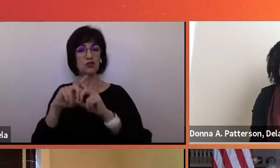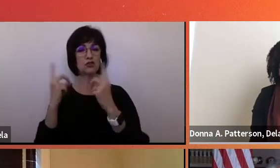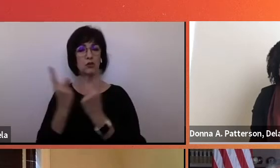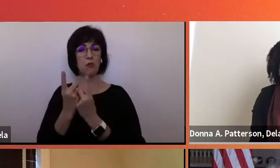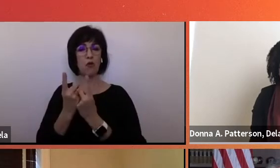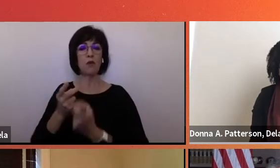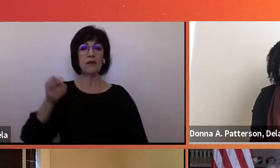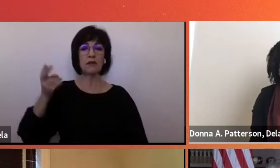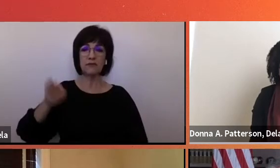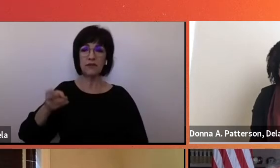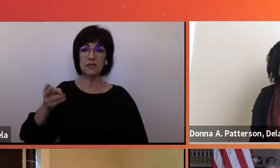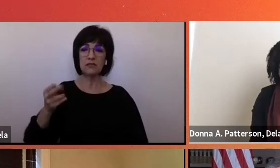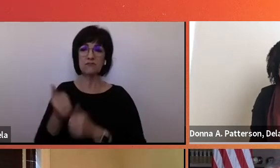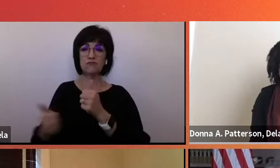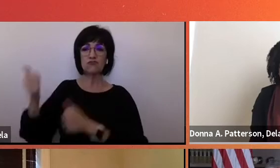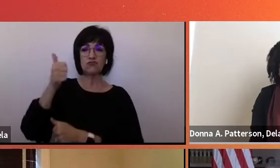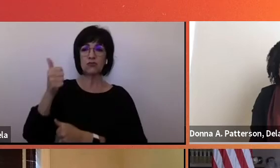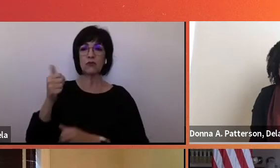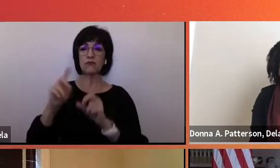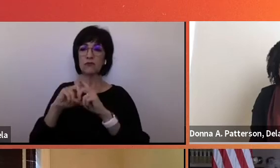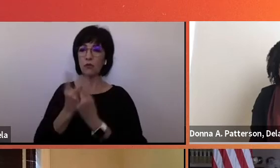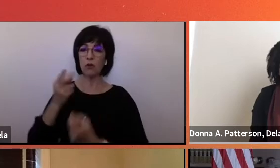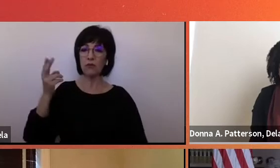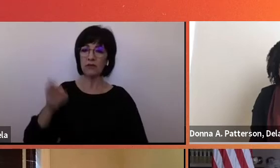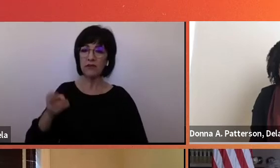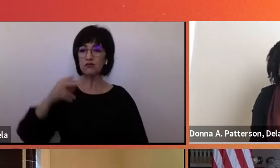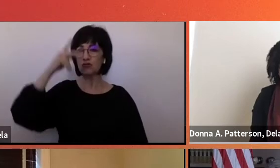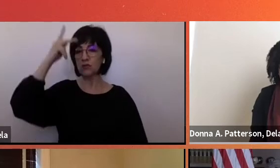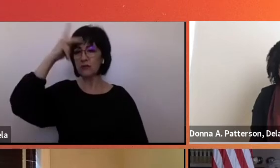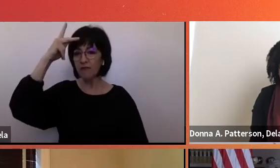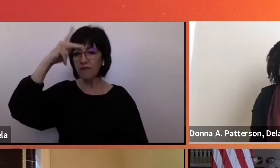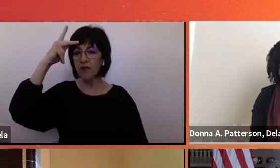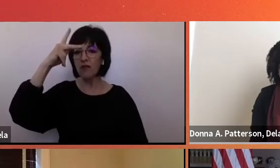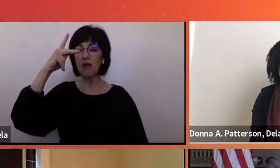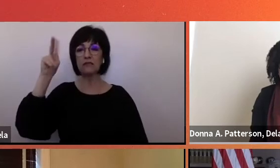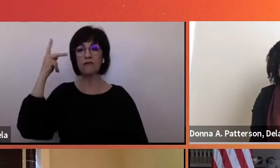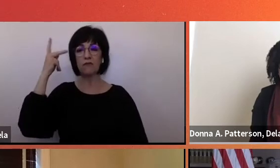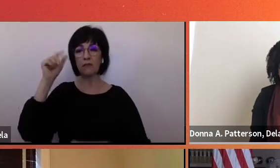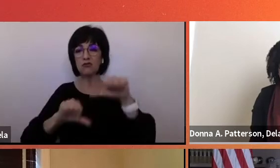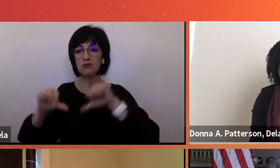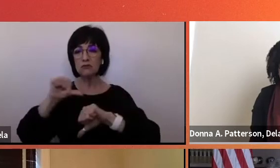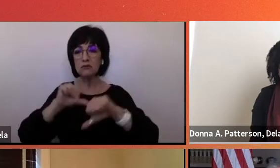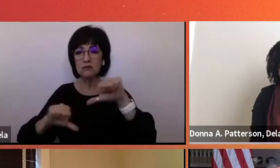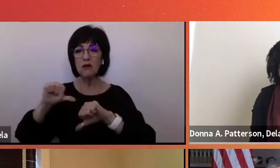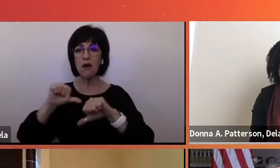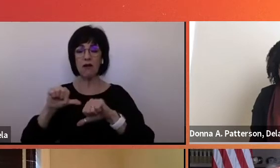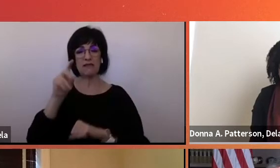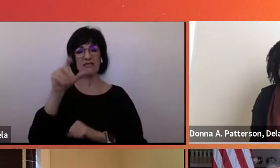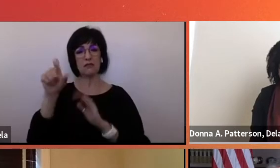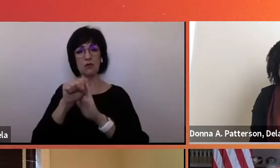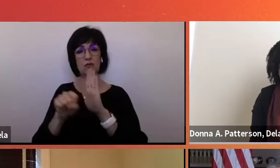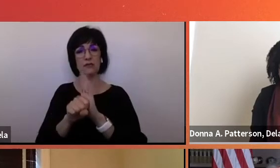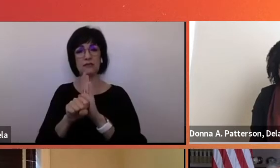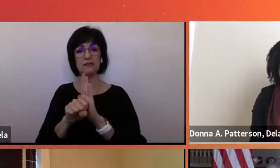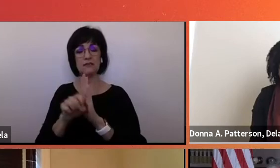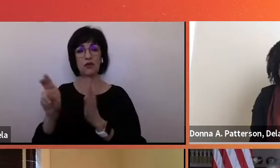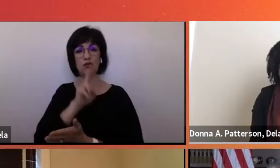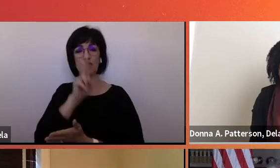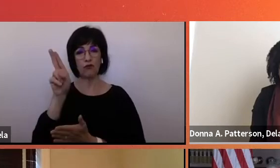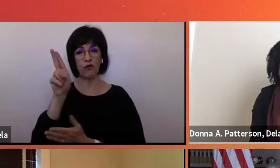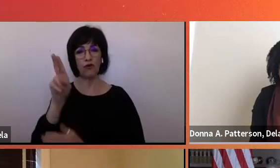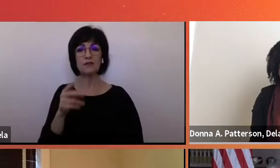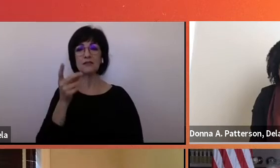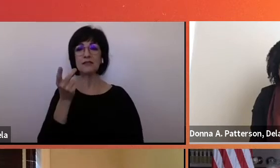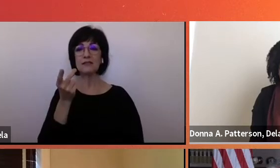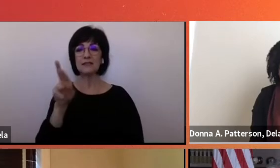Philosophy at Delaware State University. I understand a native of Texas. Dr. Reba Hollingsworth, I mentioned, who's the